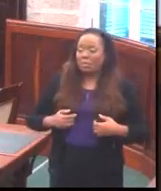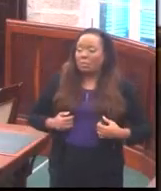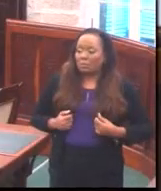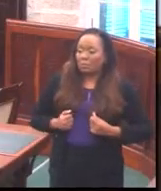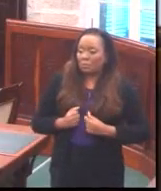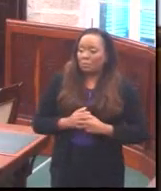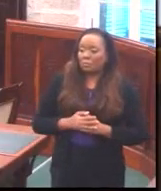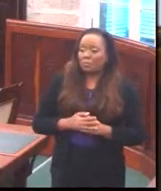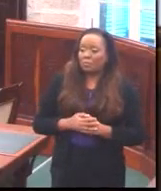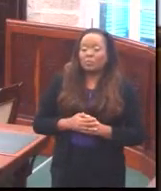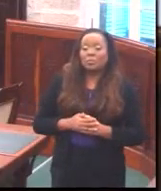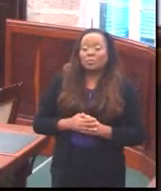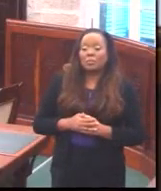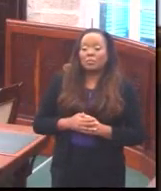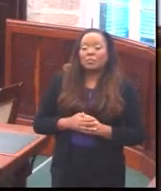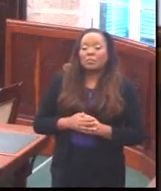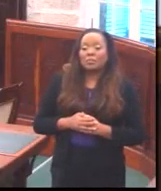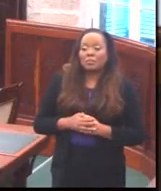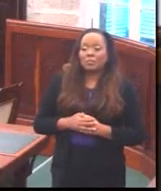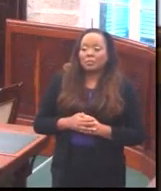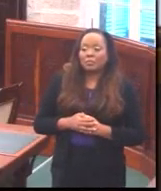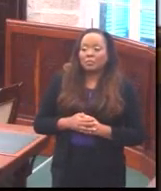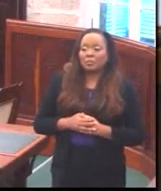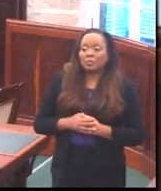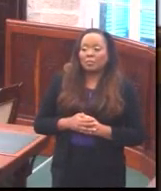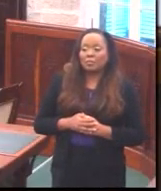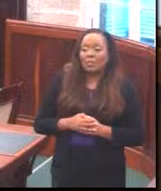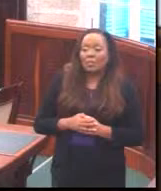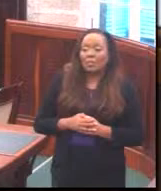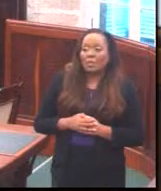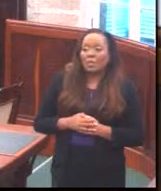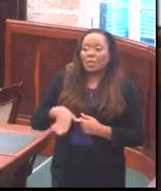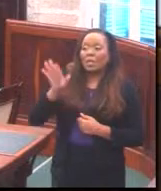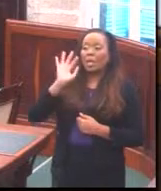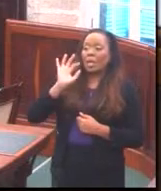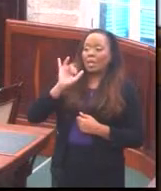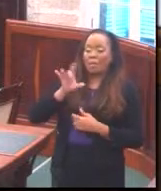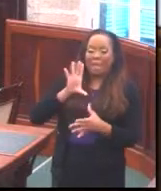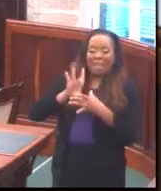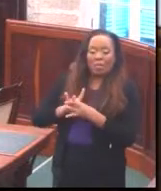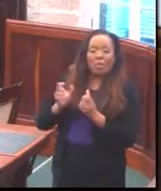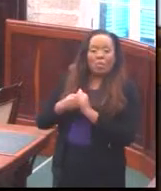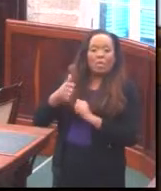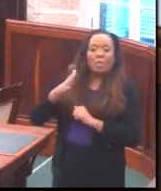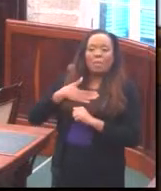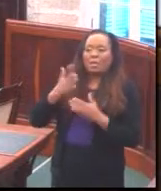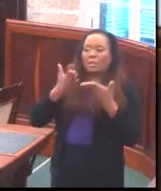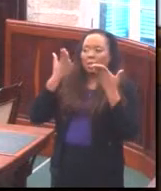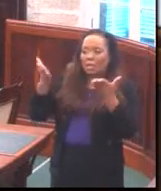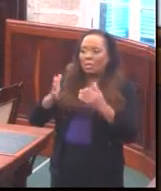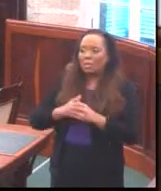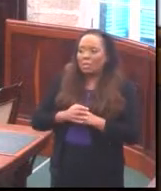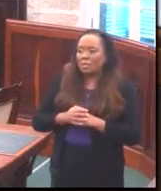consistent with my submission. In